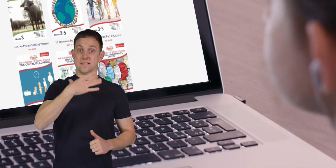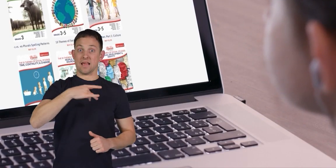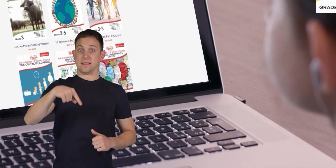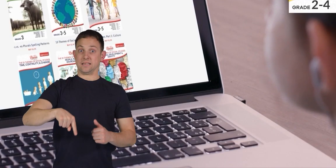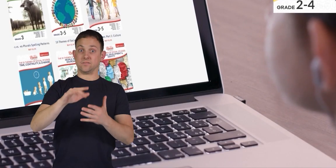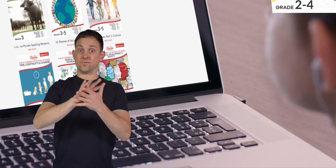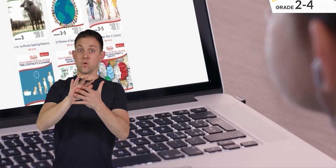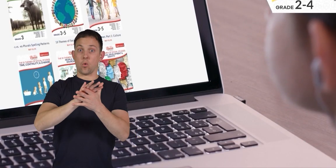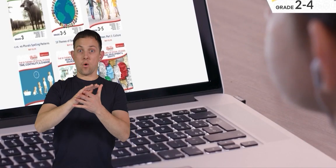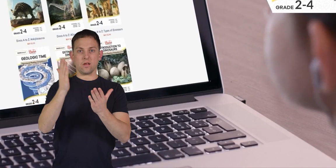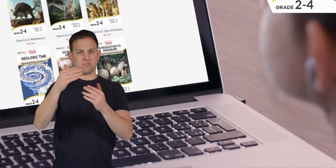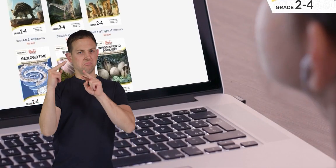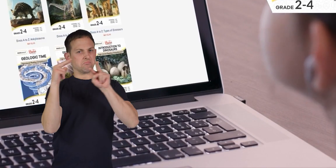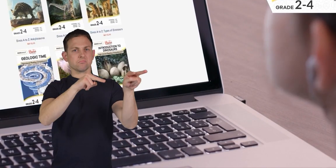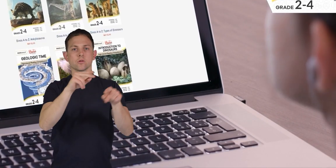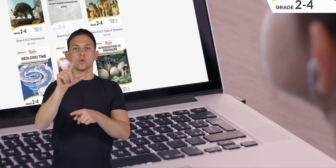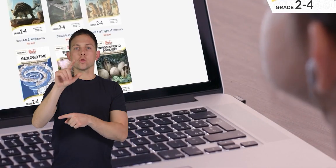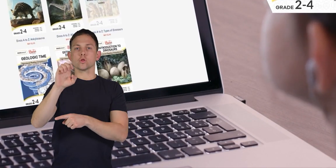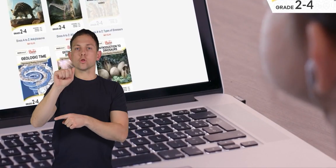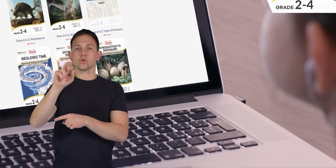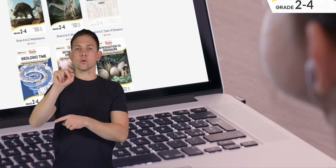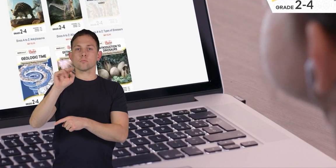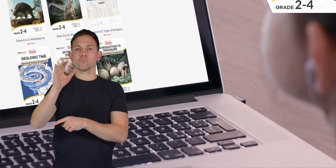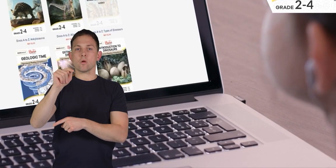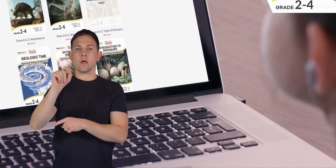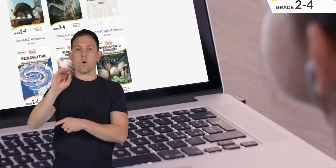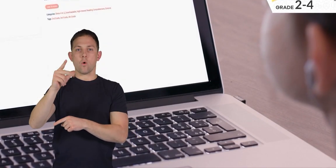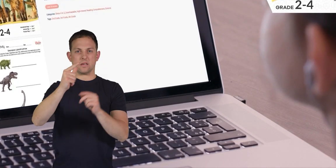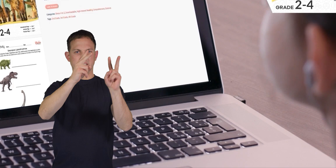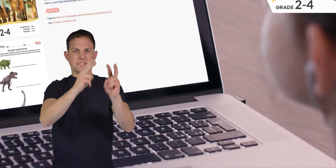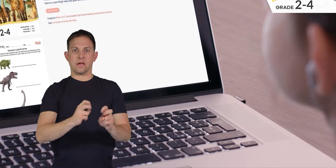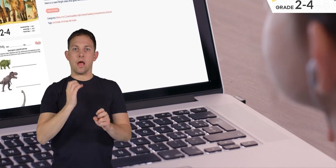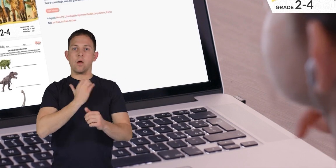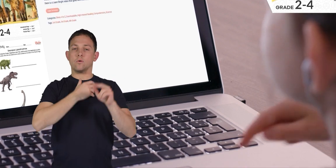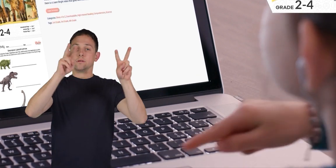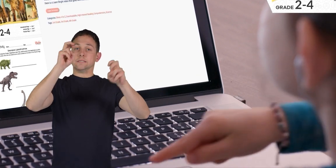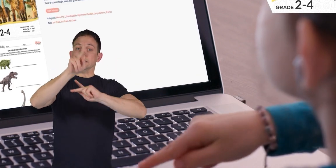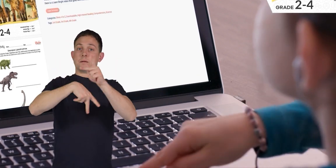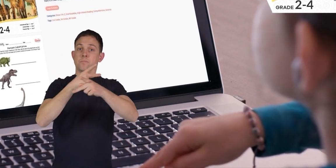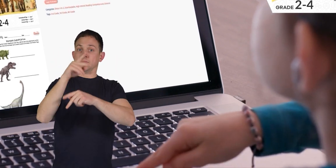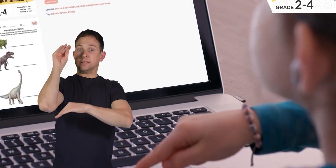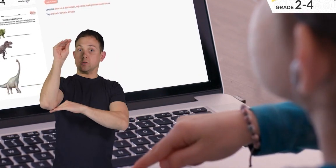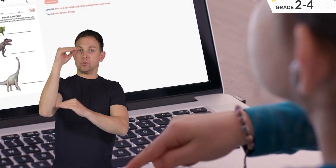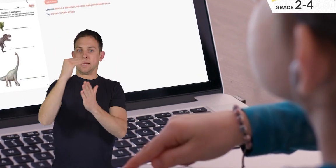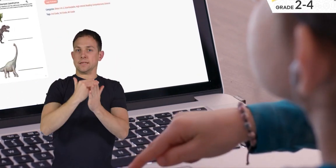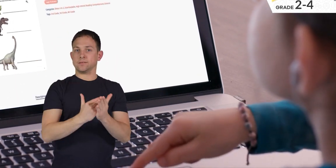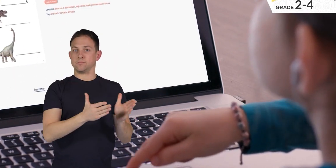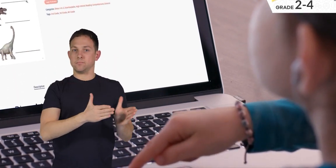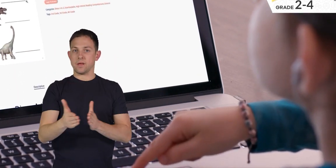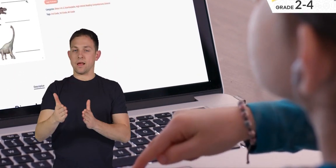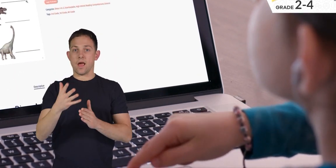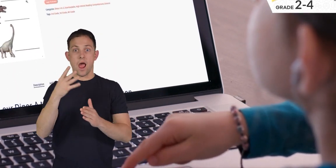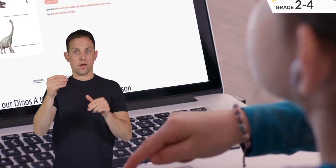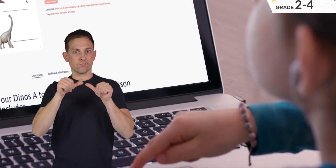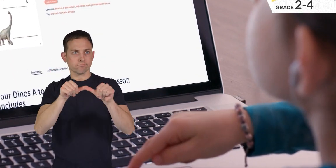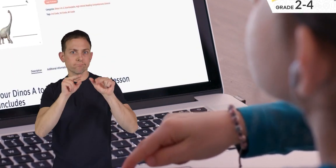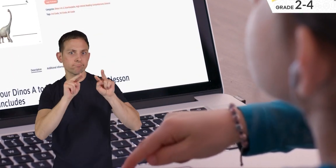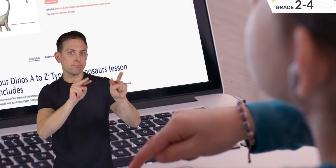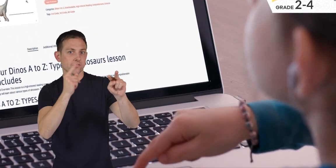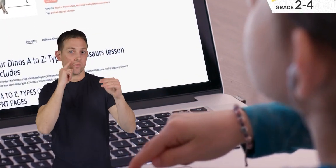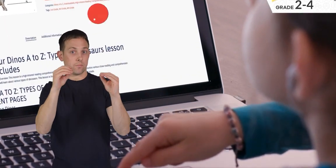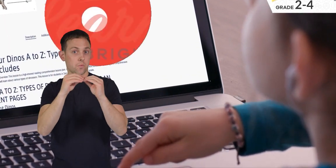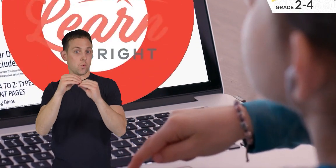video, head over to learnbright.org to download our Types of Dinosaurs lesson plan and stay tuned for